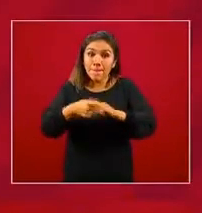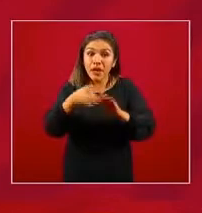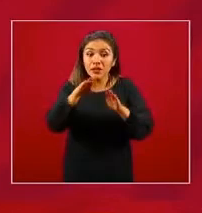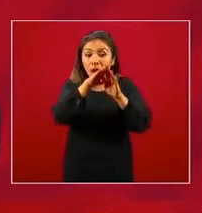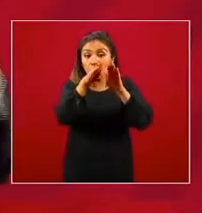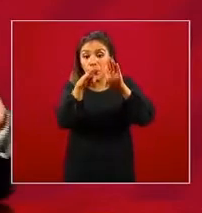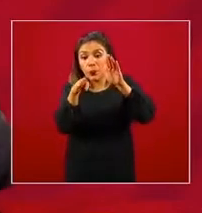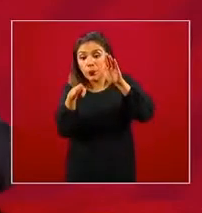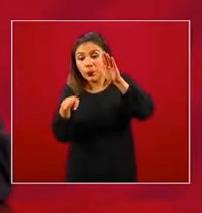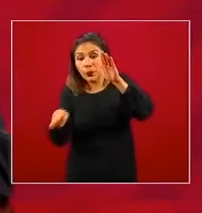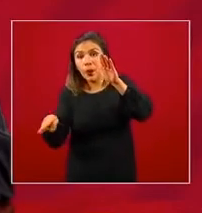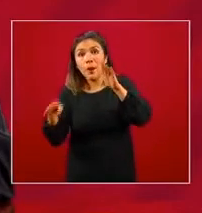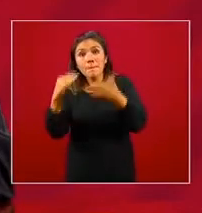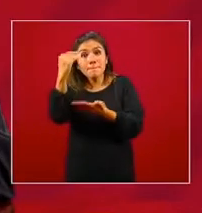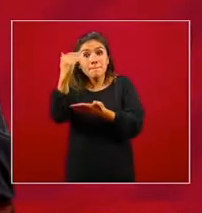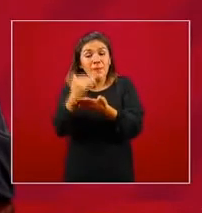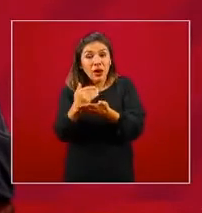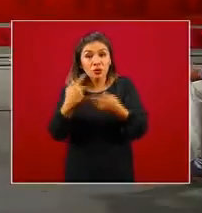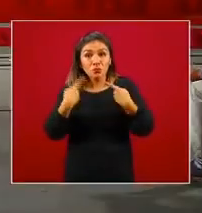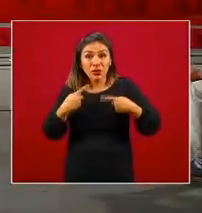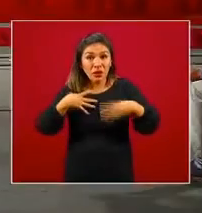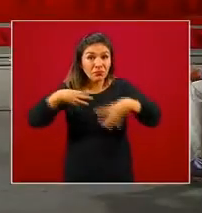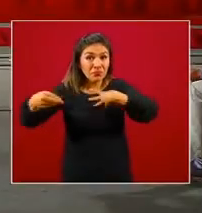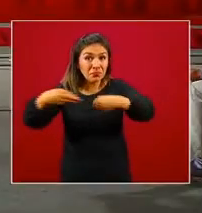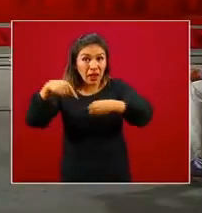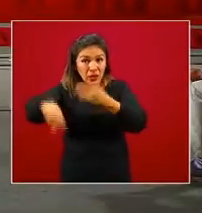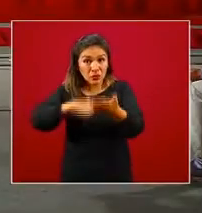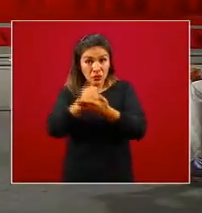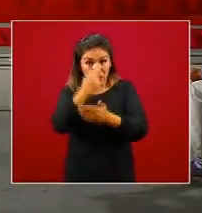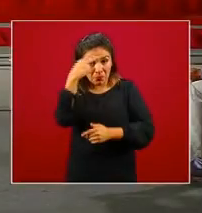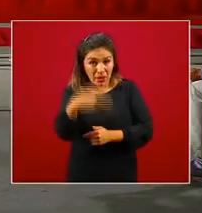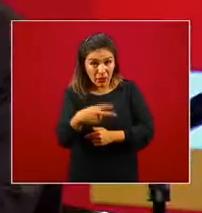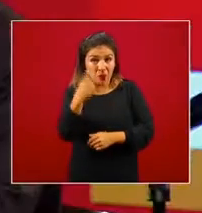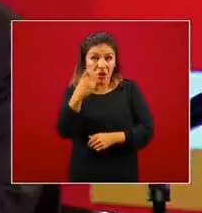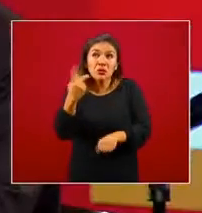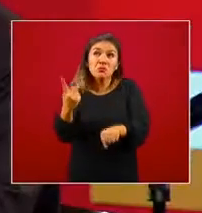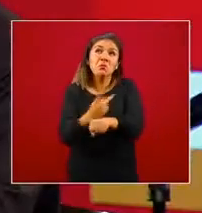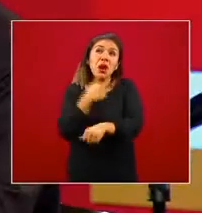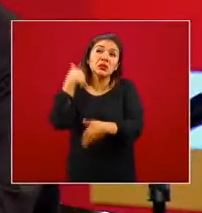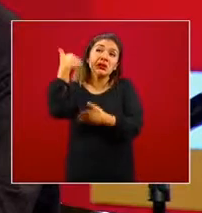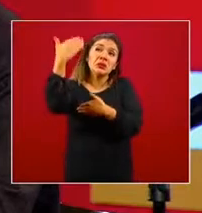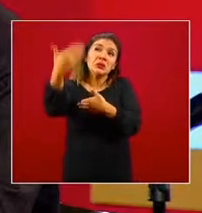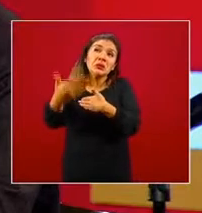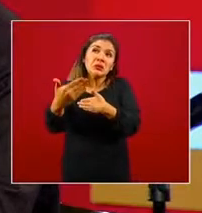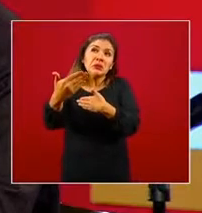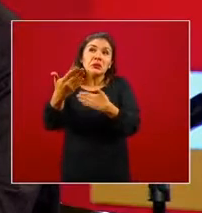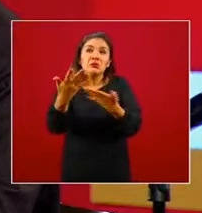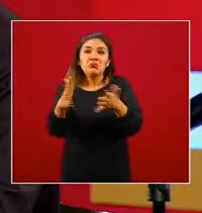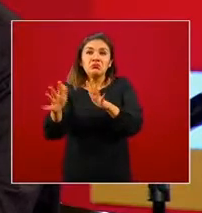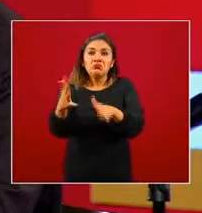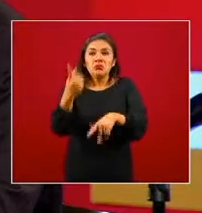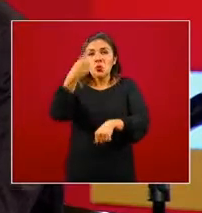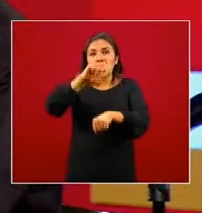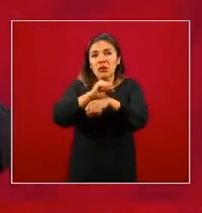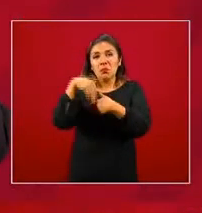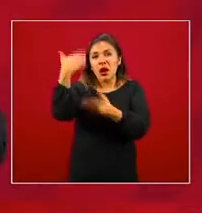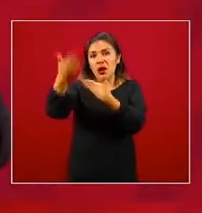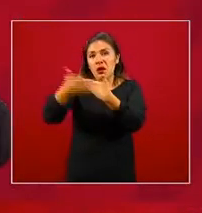day. So at some point, when the intensity of the transmission rate starts to decrease in Mexico